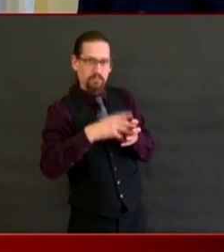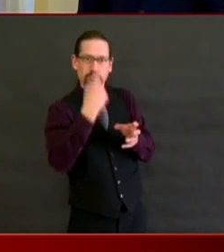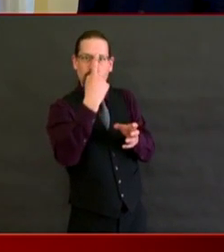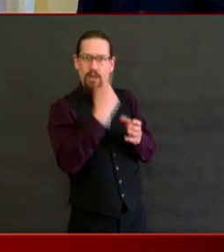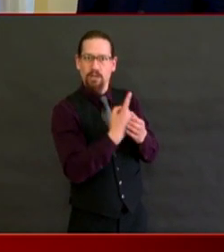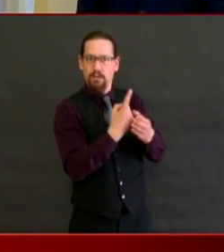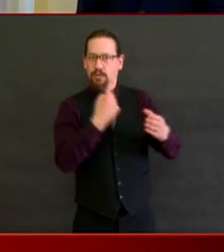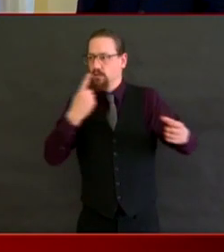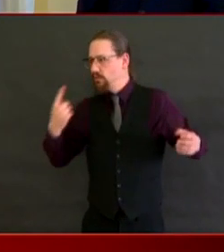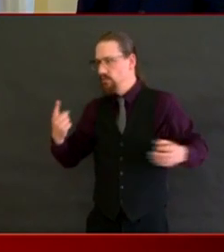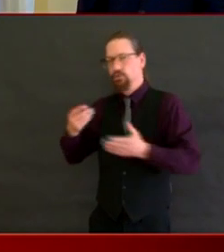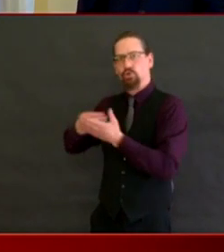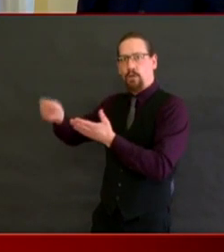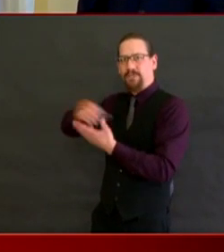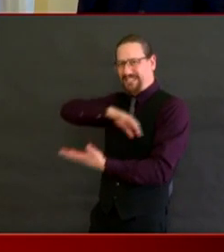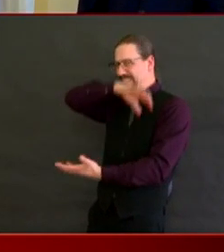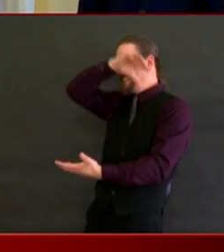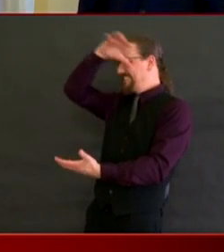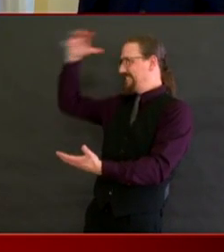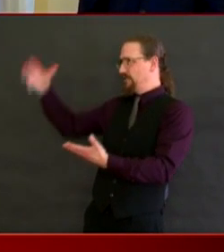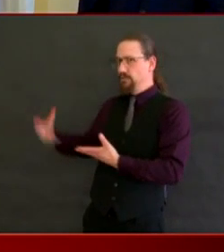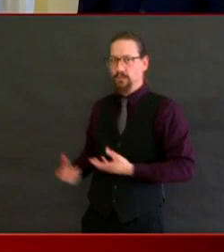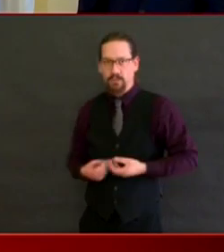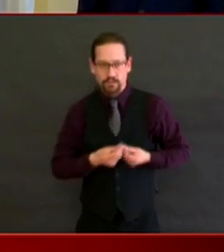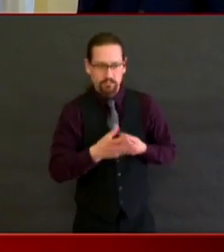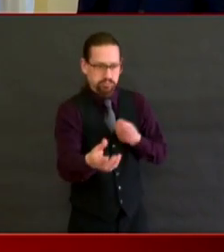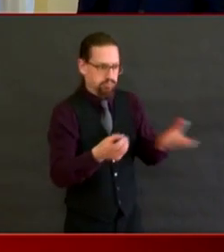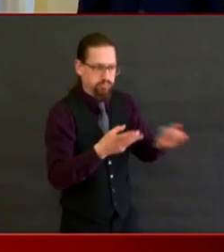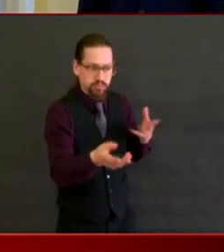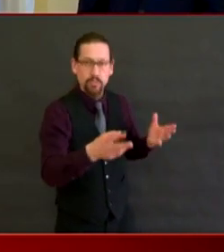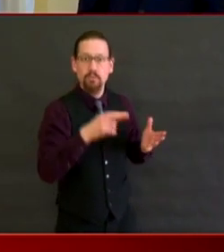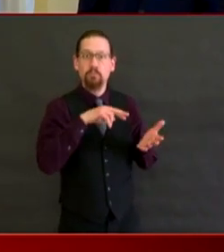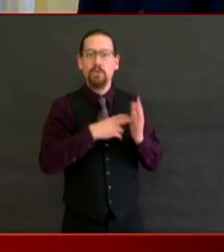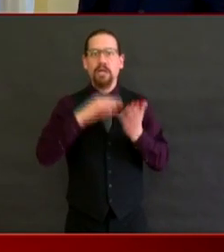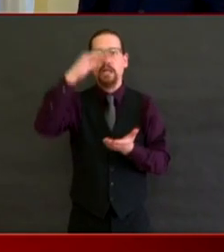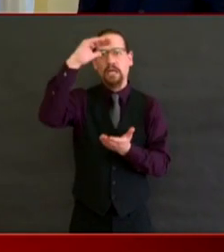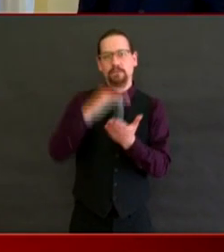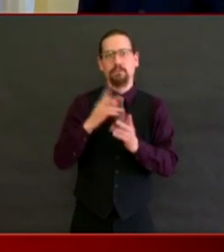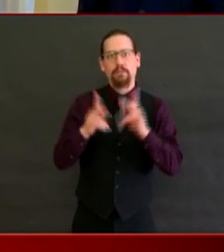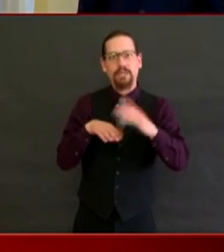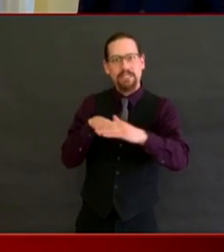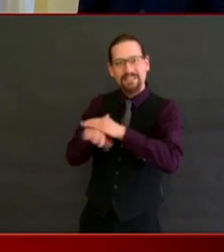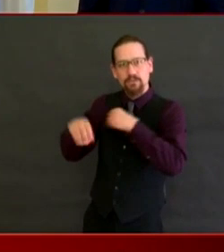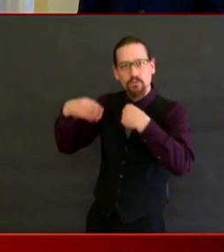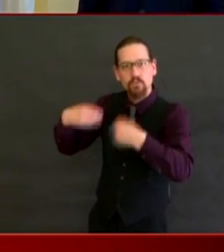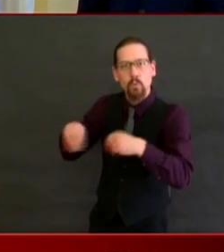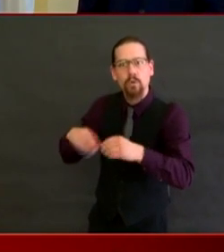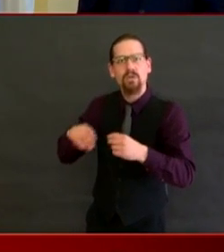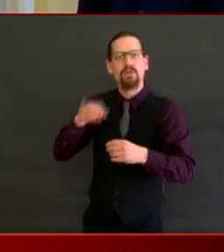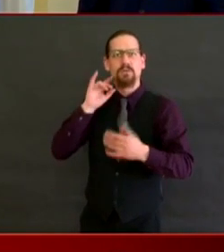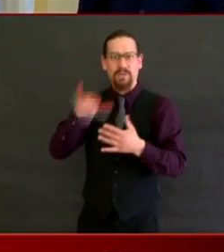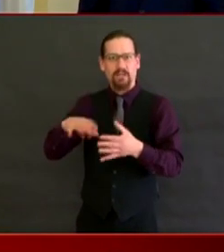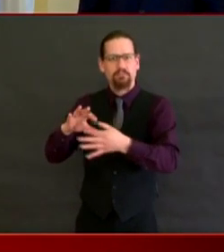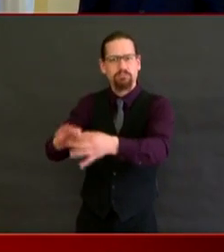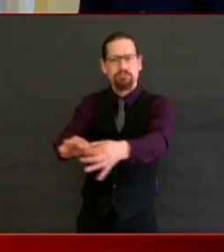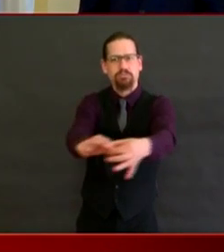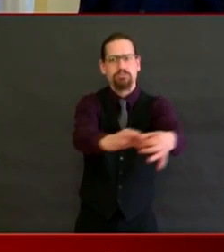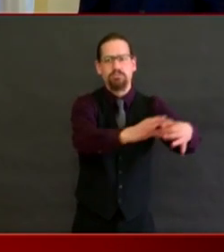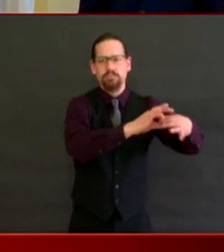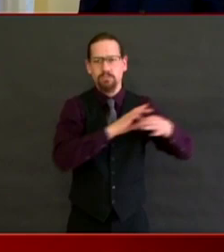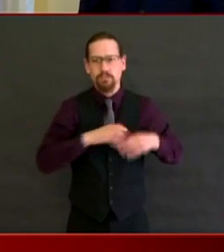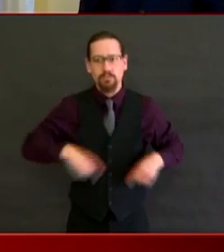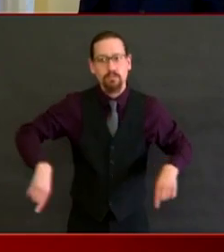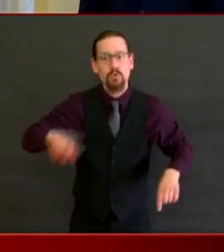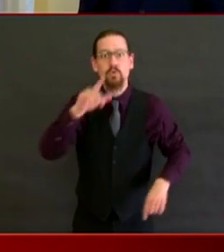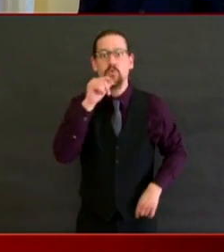calls to those who are seniors or those with differing abilities who have to stay at